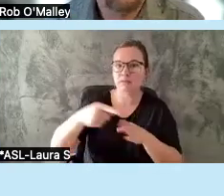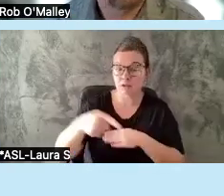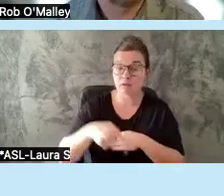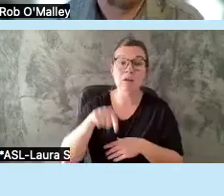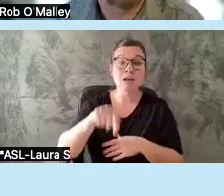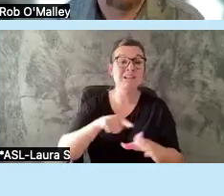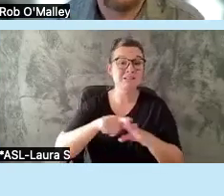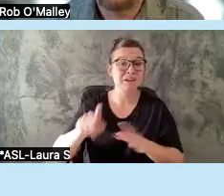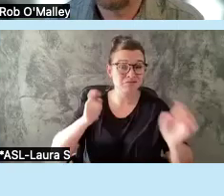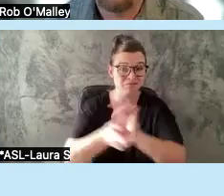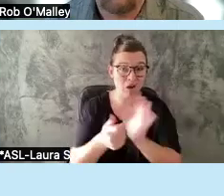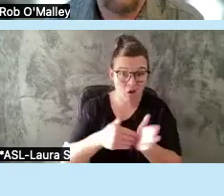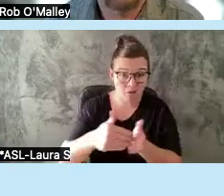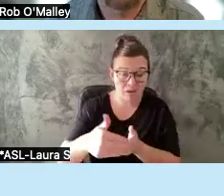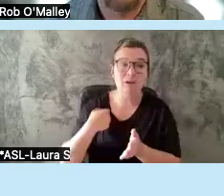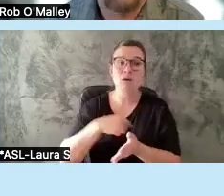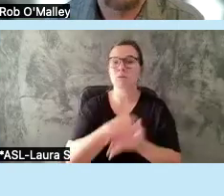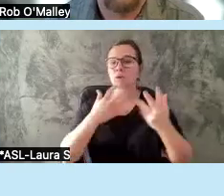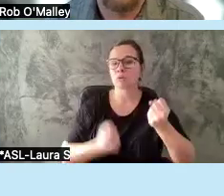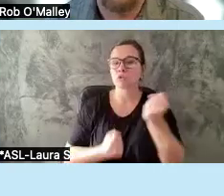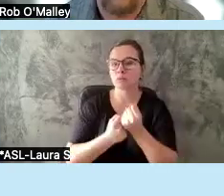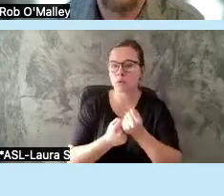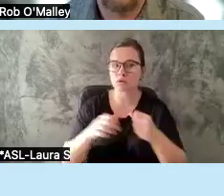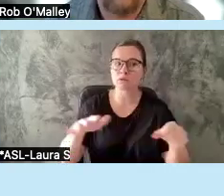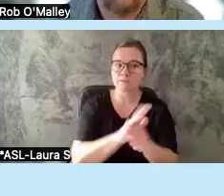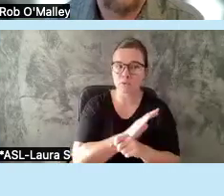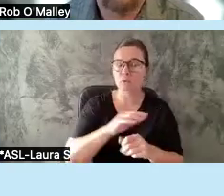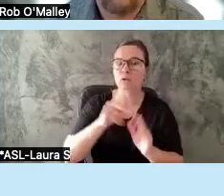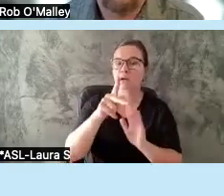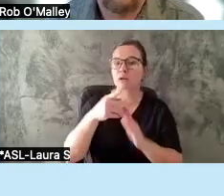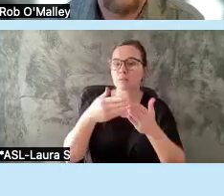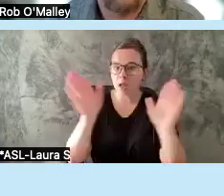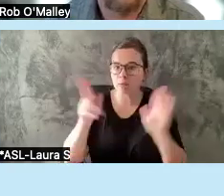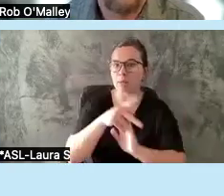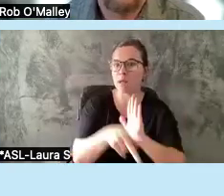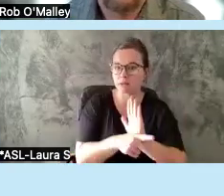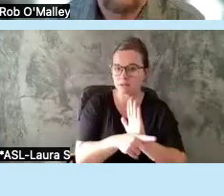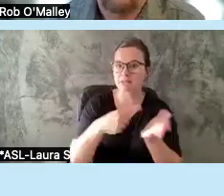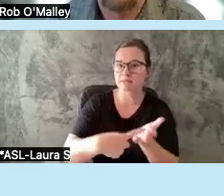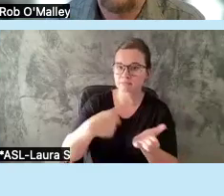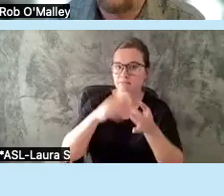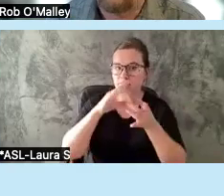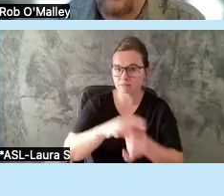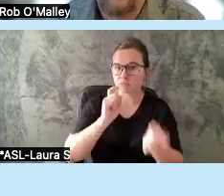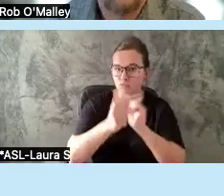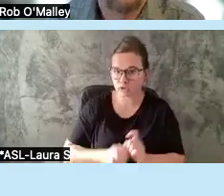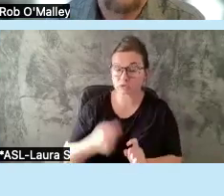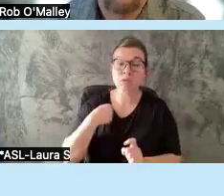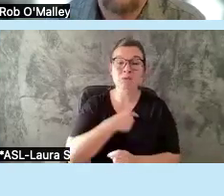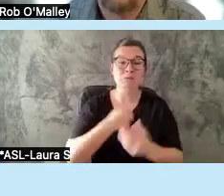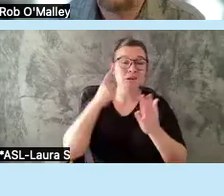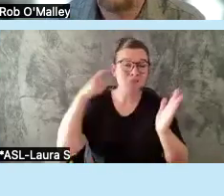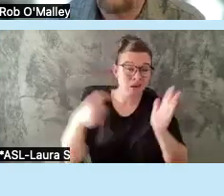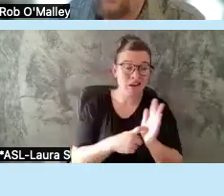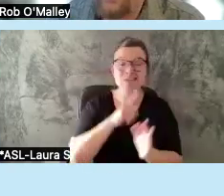ever evolving. We want to be supporting robust public and policy discourse about these changes. We want to recognize the